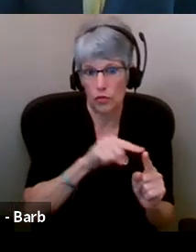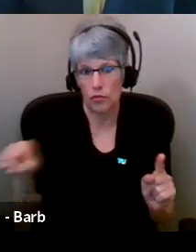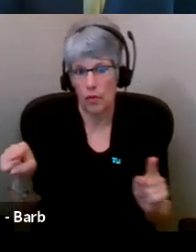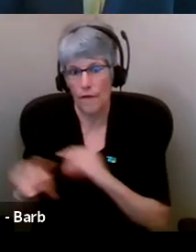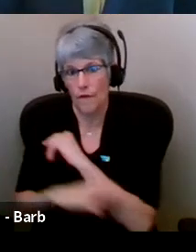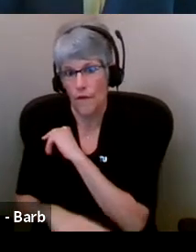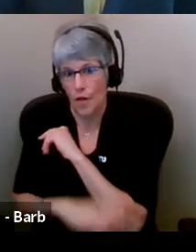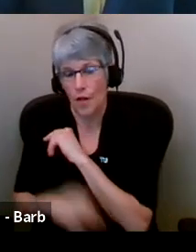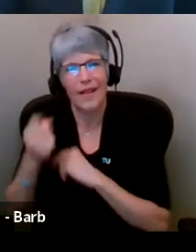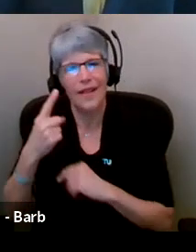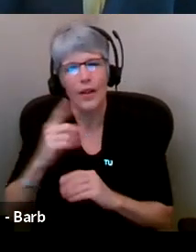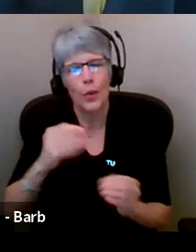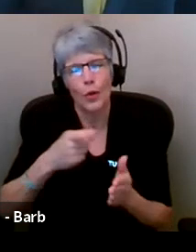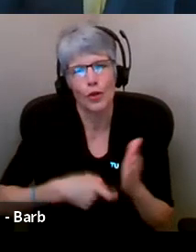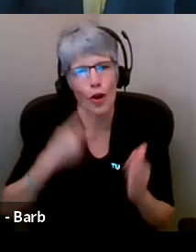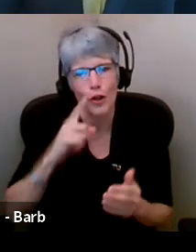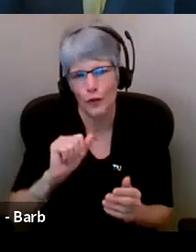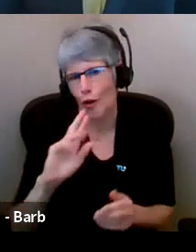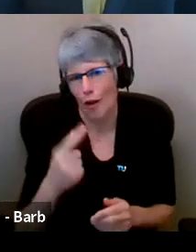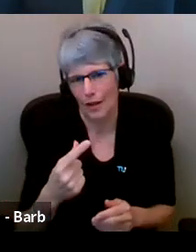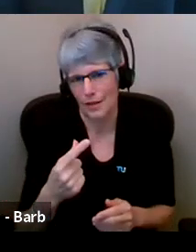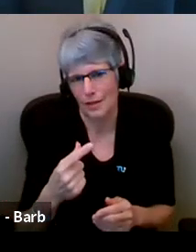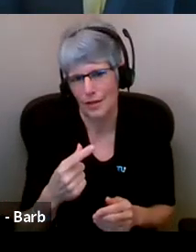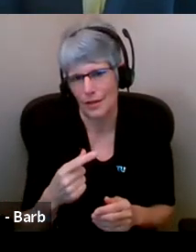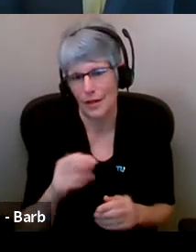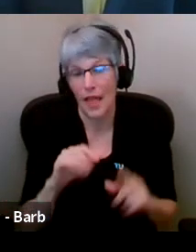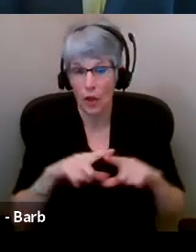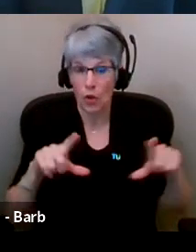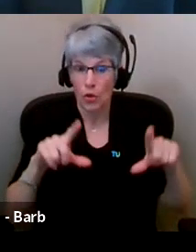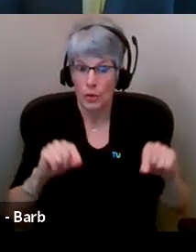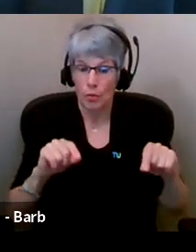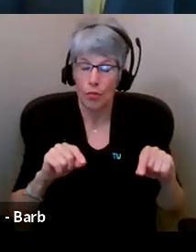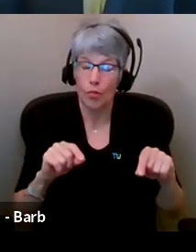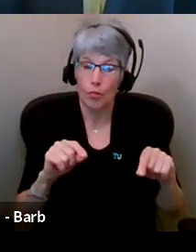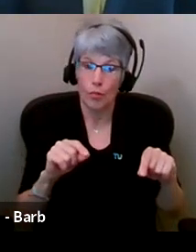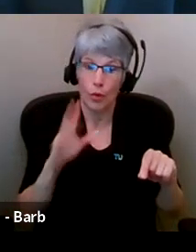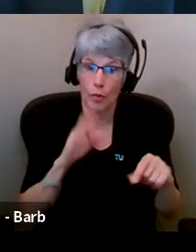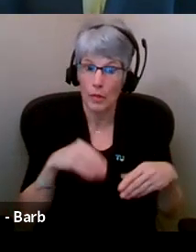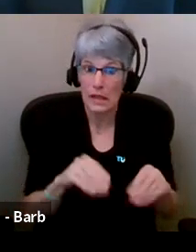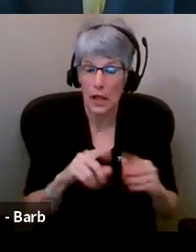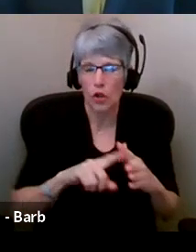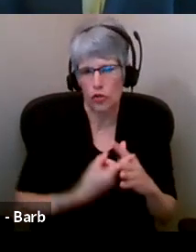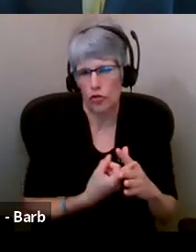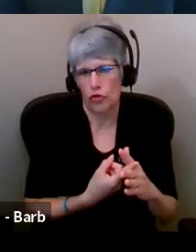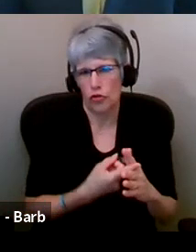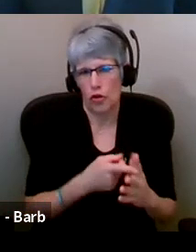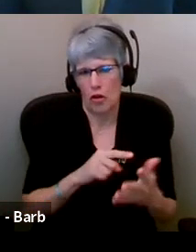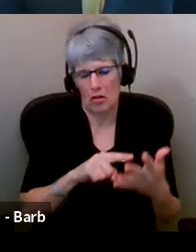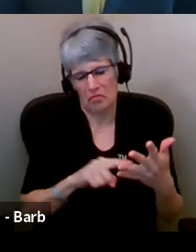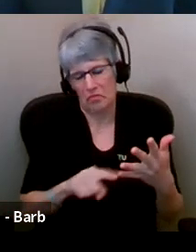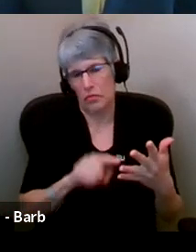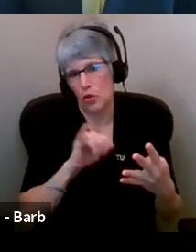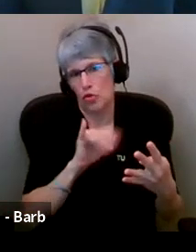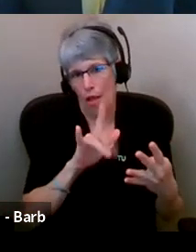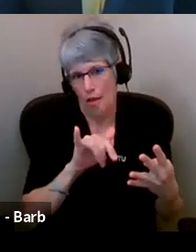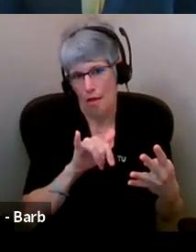for the month of August. And those permit sales will start in late July. For those who may not need to purchase a parking permit for